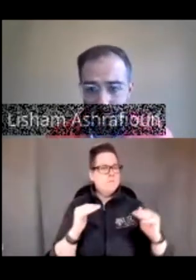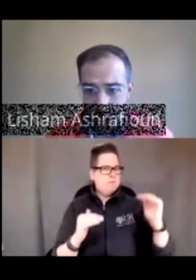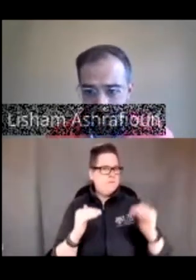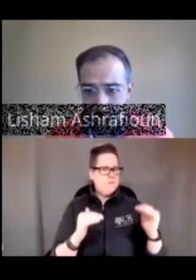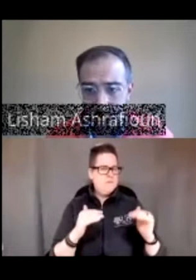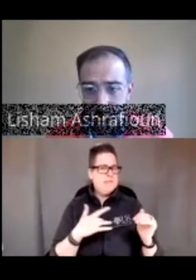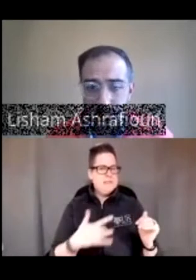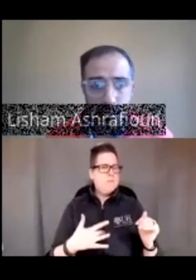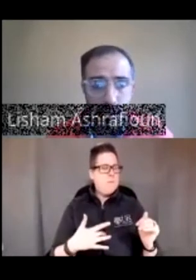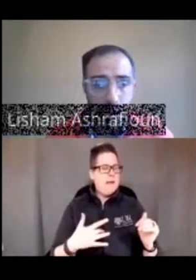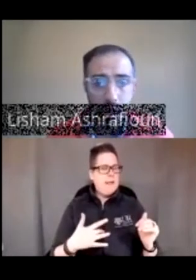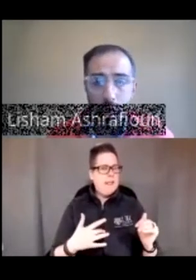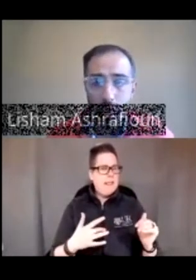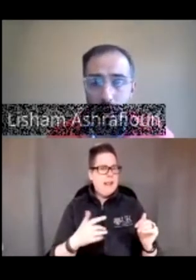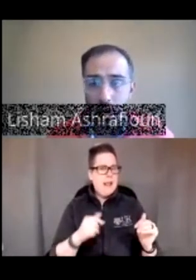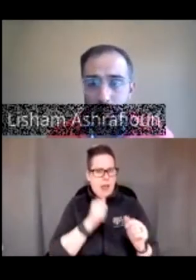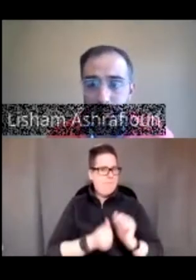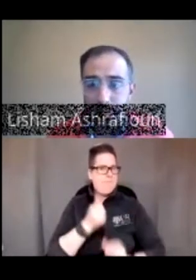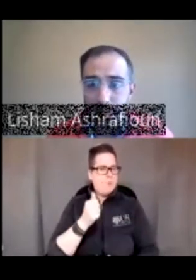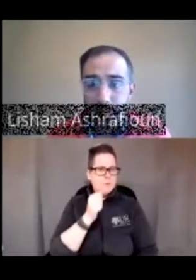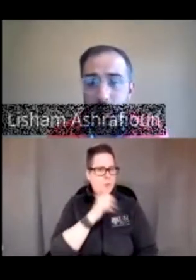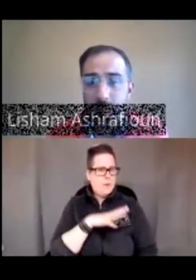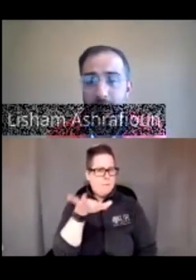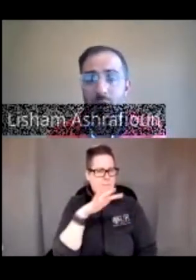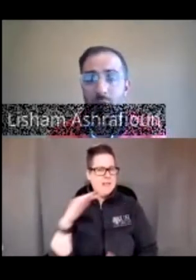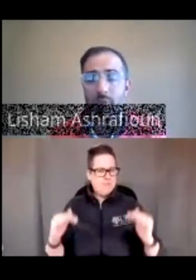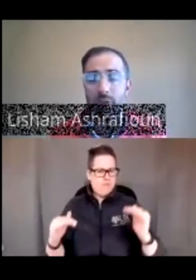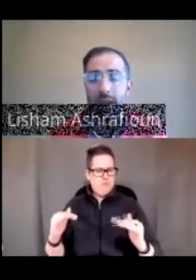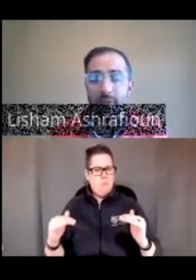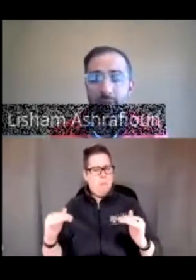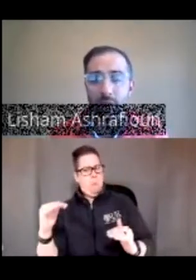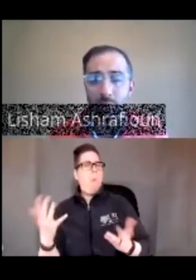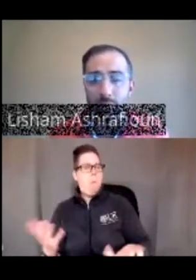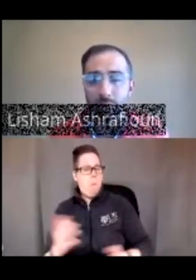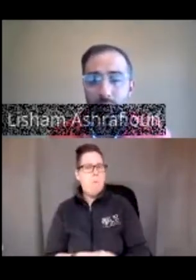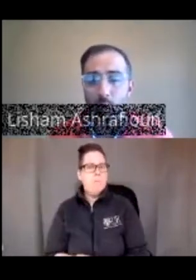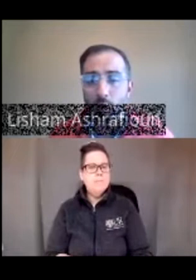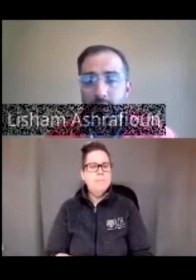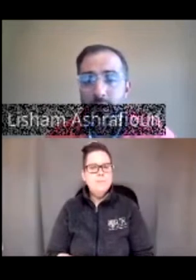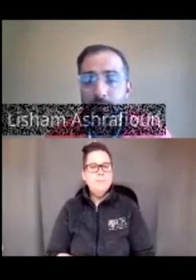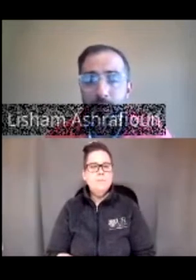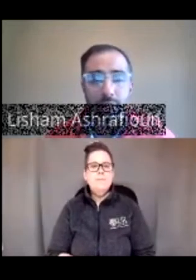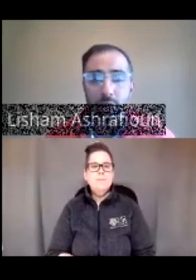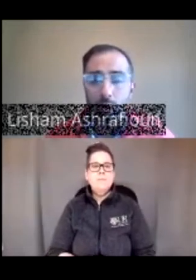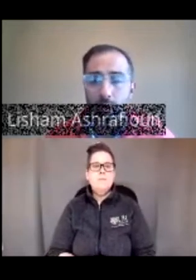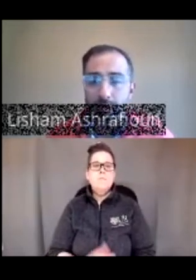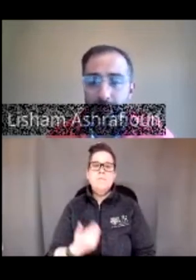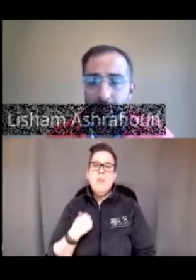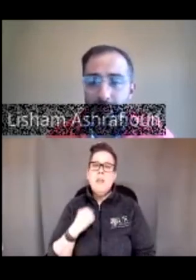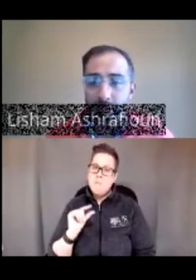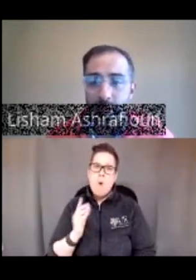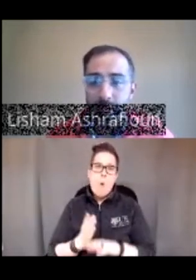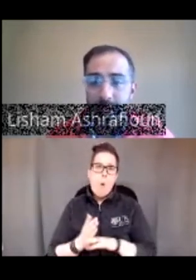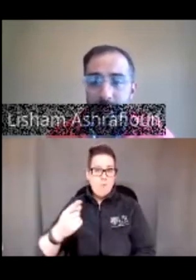use disorders overall. And we found we've enrolled a little over